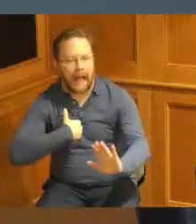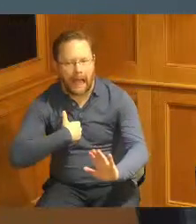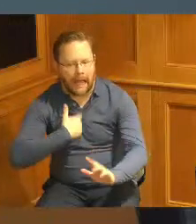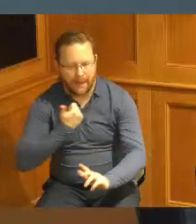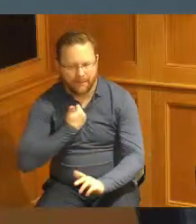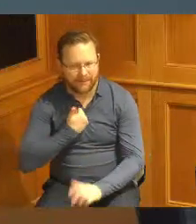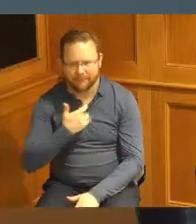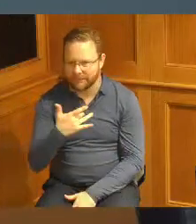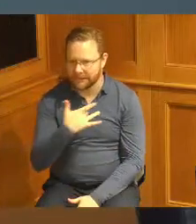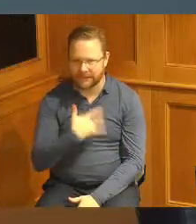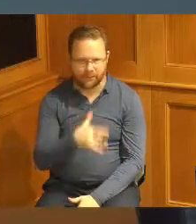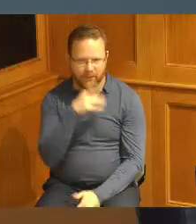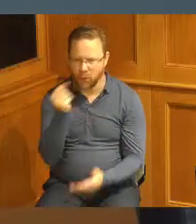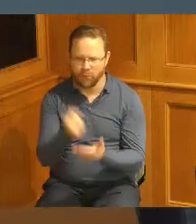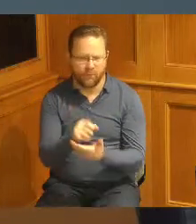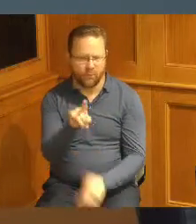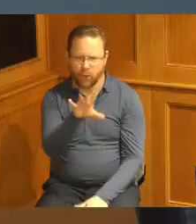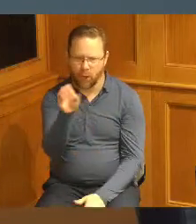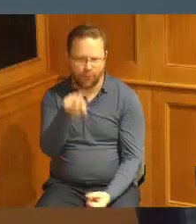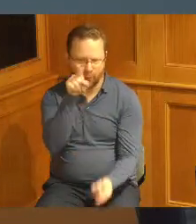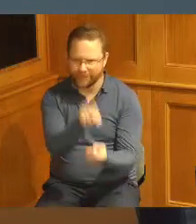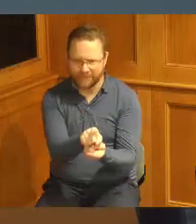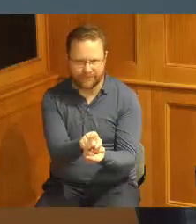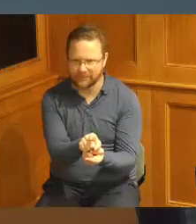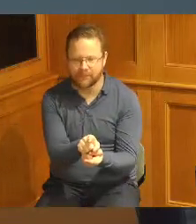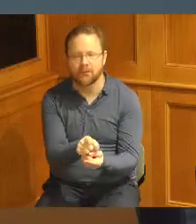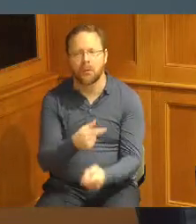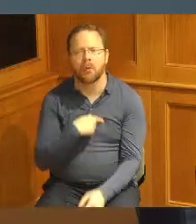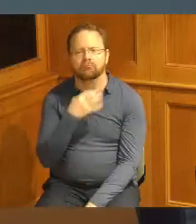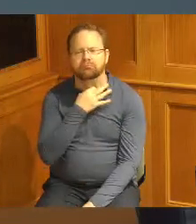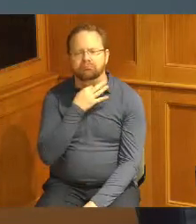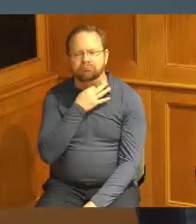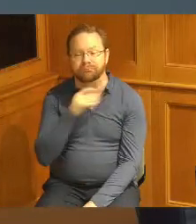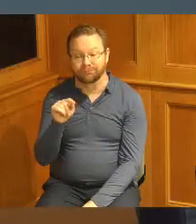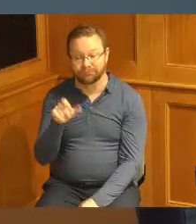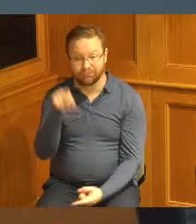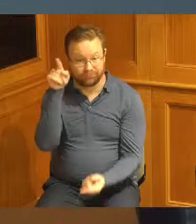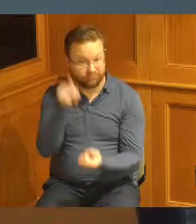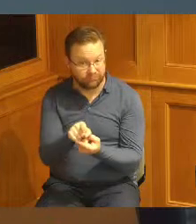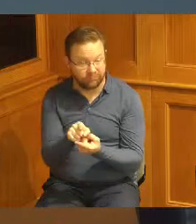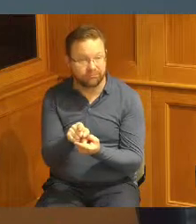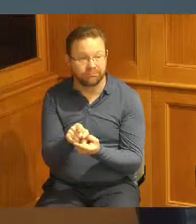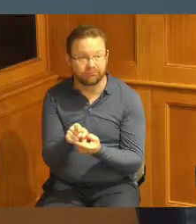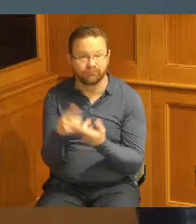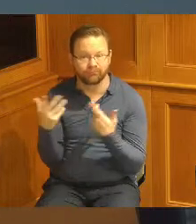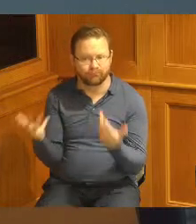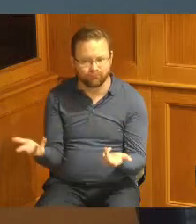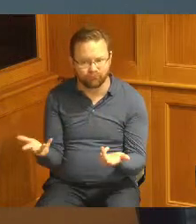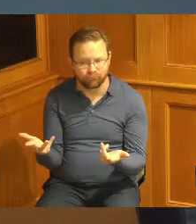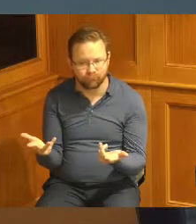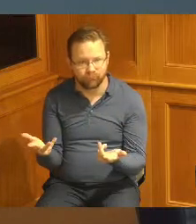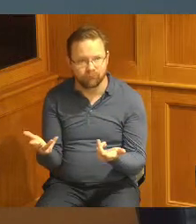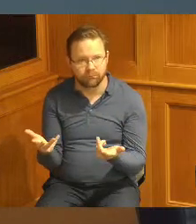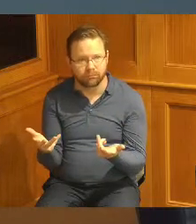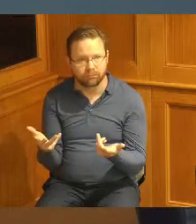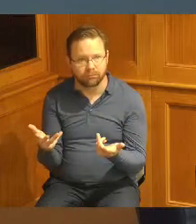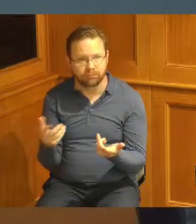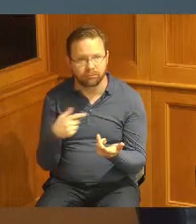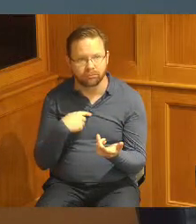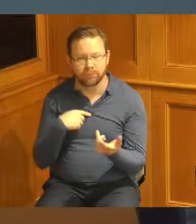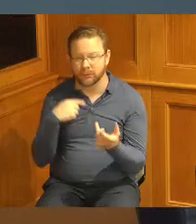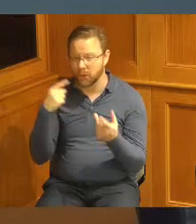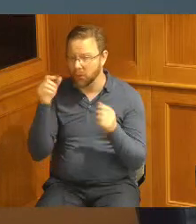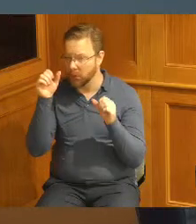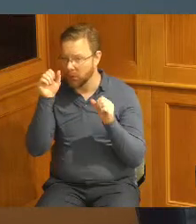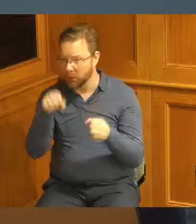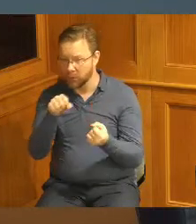approve 100%. Just wondering, the tax abatement, any consideration of reducing that